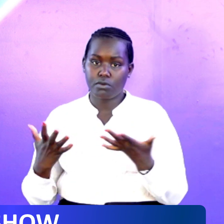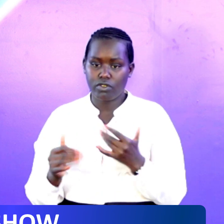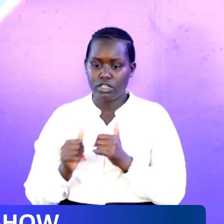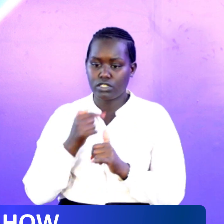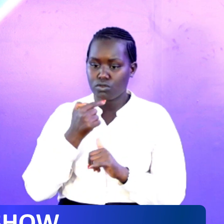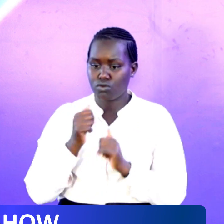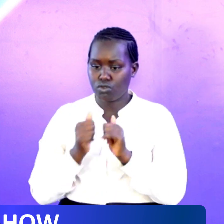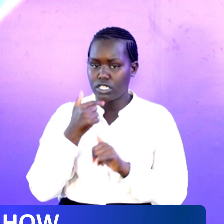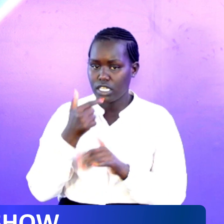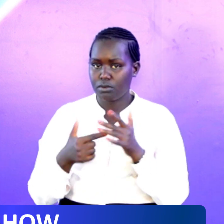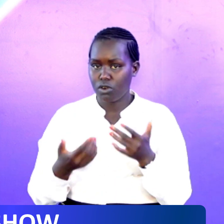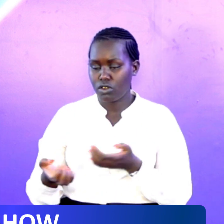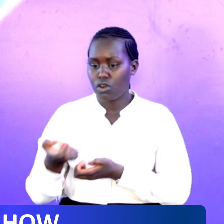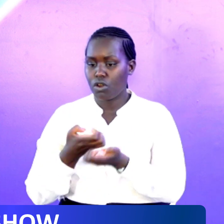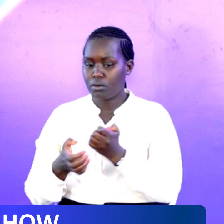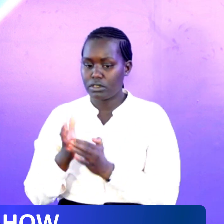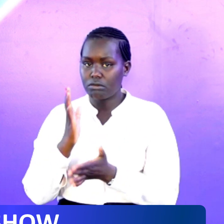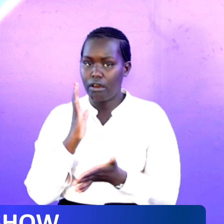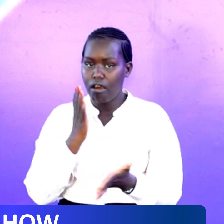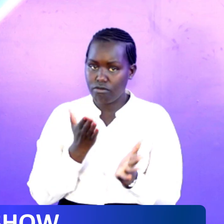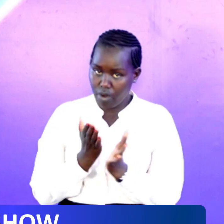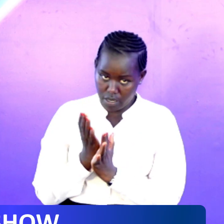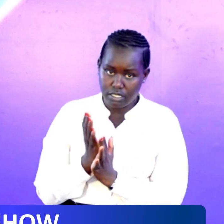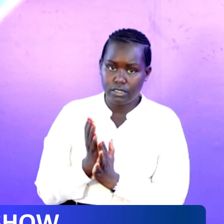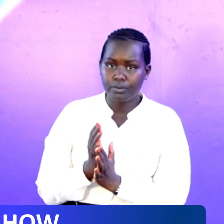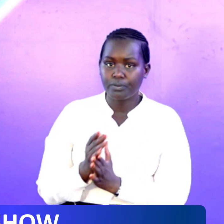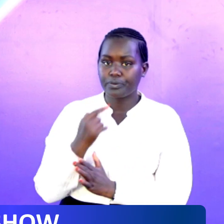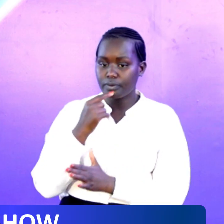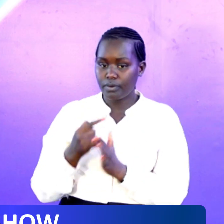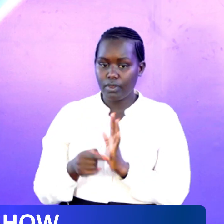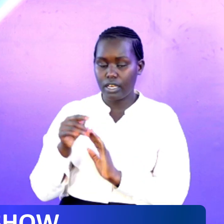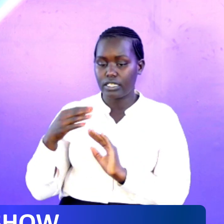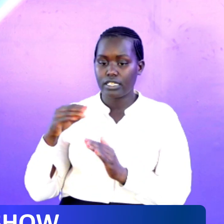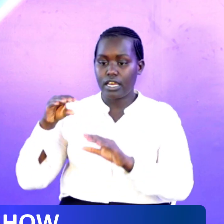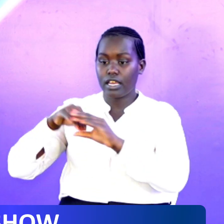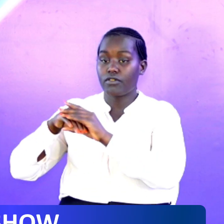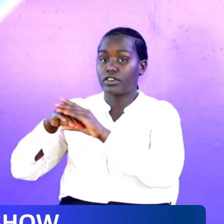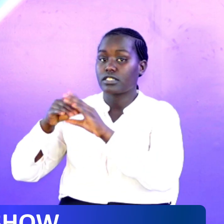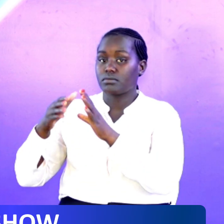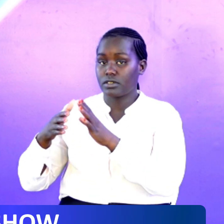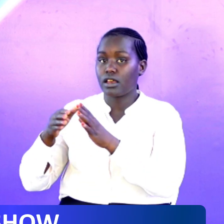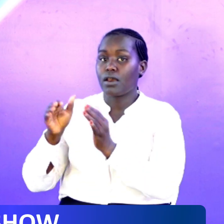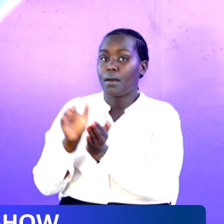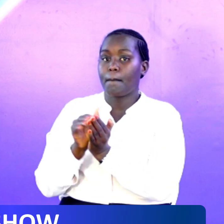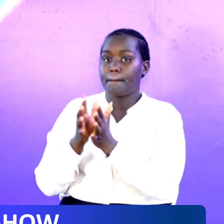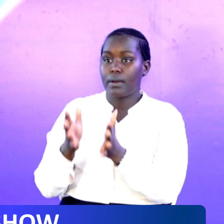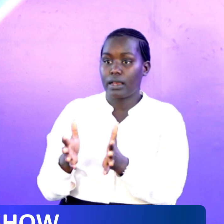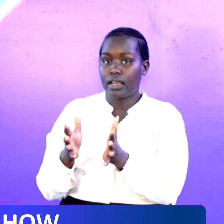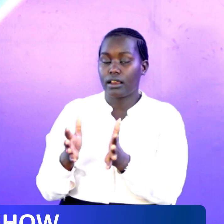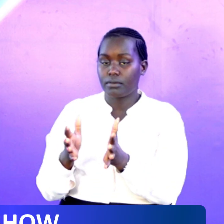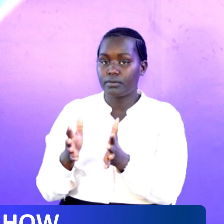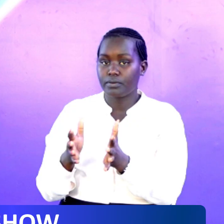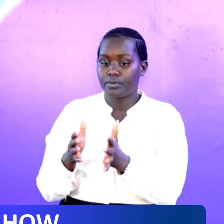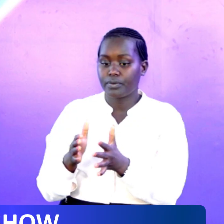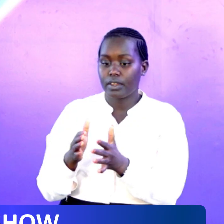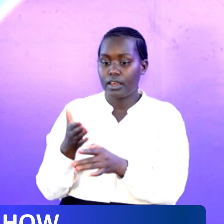economics. He's right on some of them. Remember, I respect Ndindi Nyoro. Yeah. Ndindi Nyoro is an investment banker. He worked with Diane Blair. Yeah. He